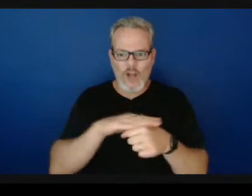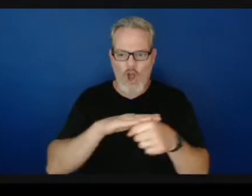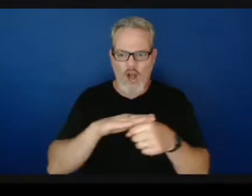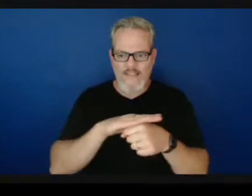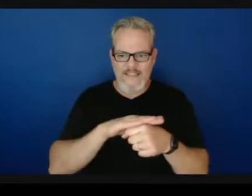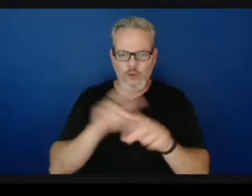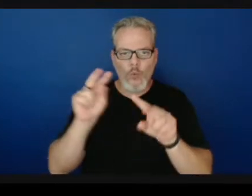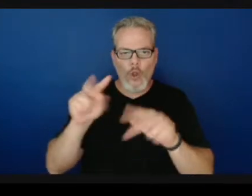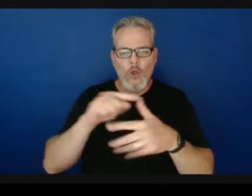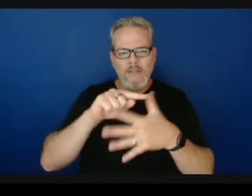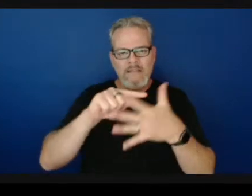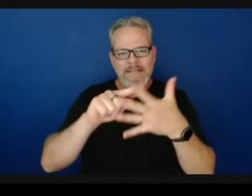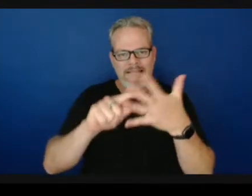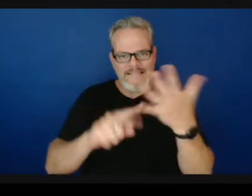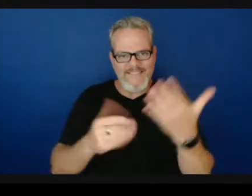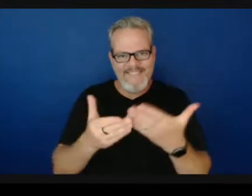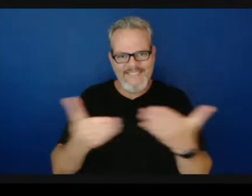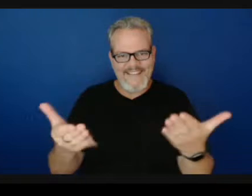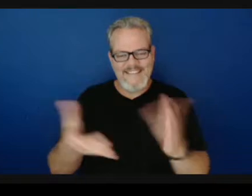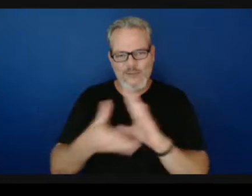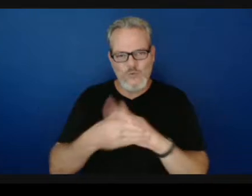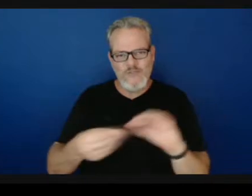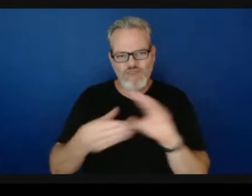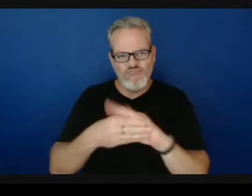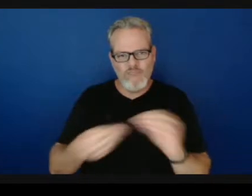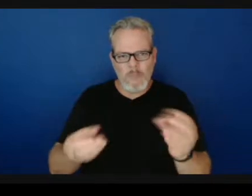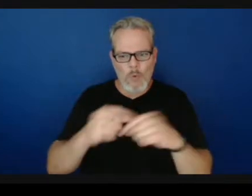as we discuss this in our GPS going through here.